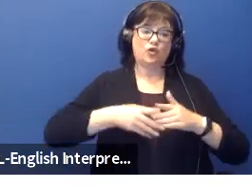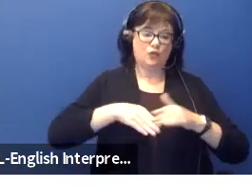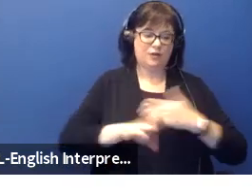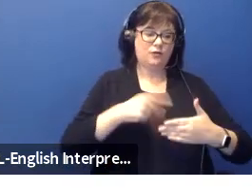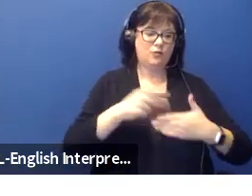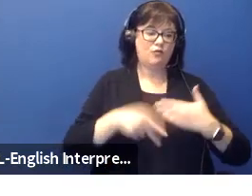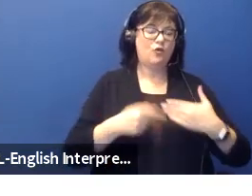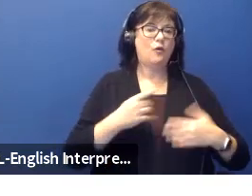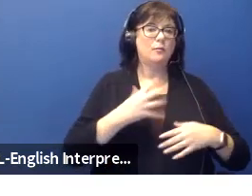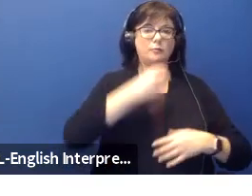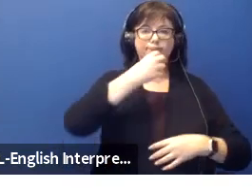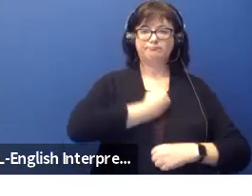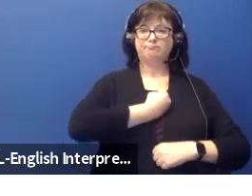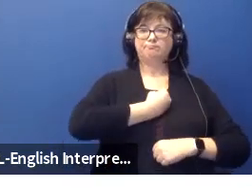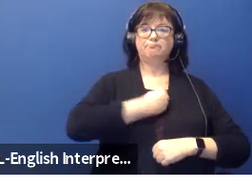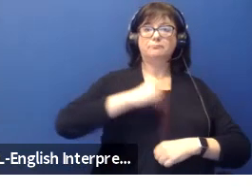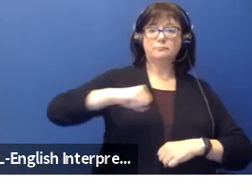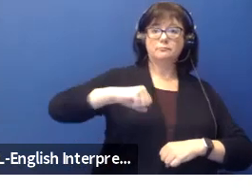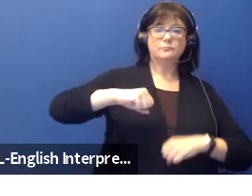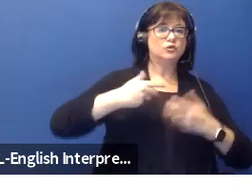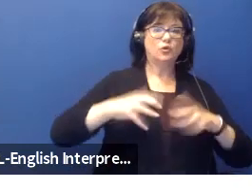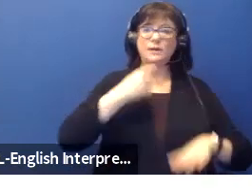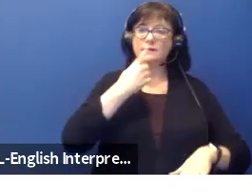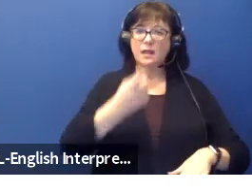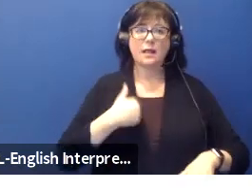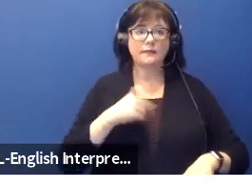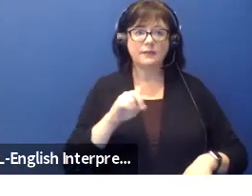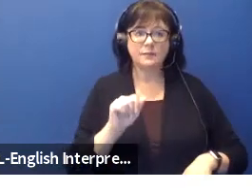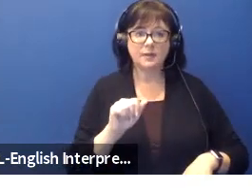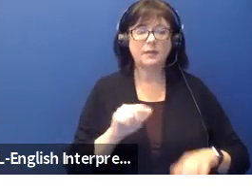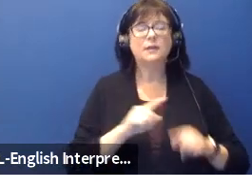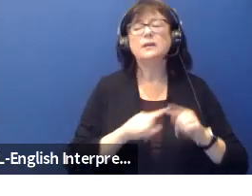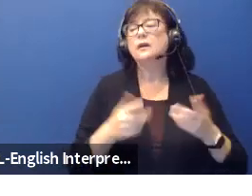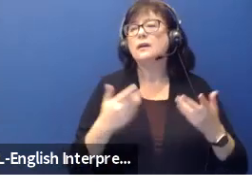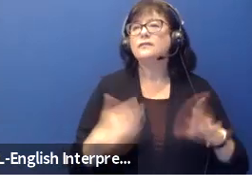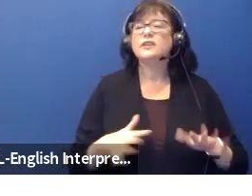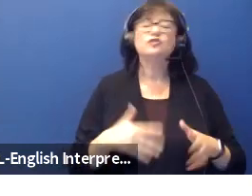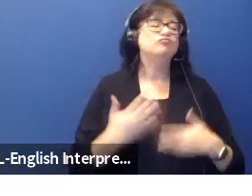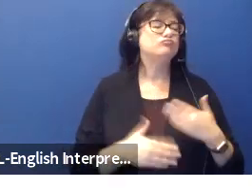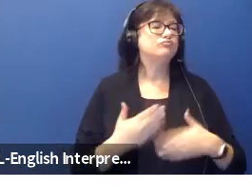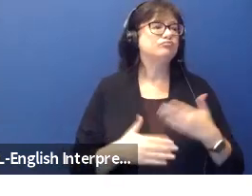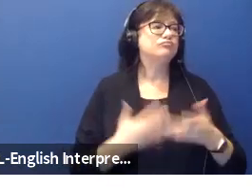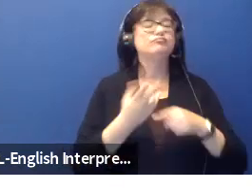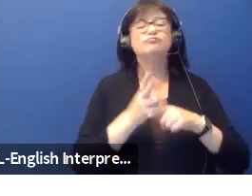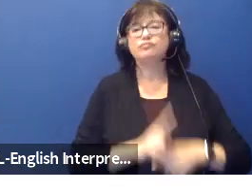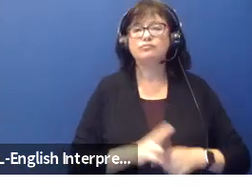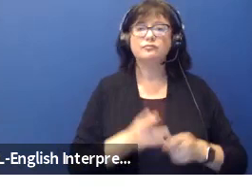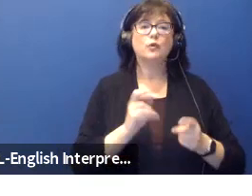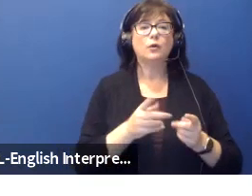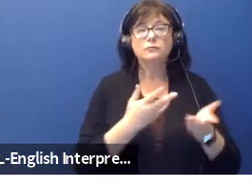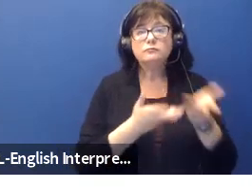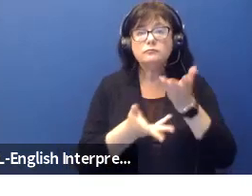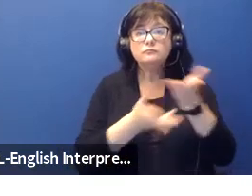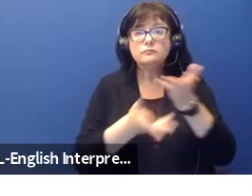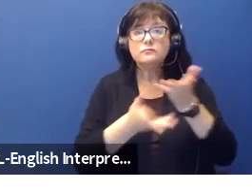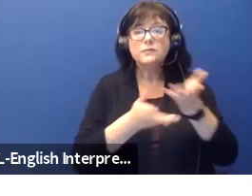program. But once they've been in the program and they're a little bit more comfortable, or you've had more in-depth conversations with them, you might find out through their disclosure that they do have a